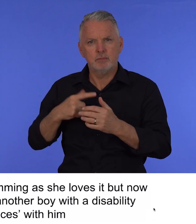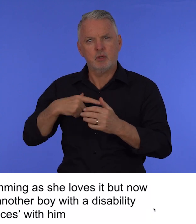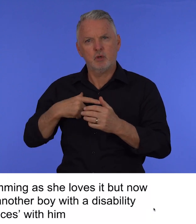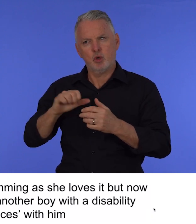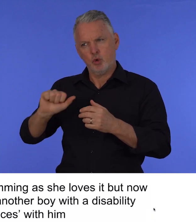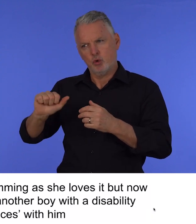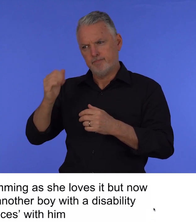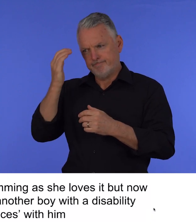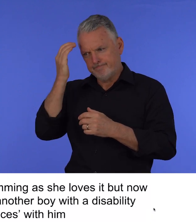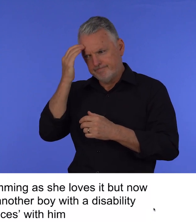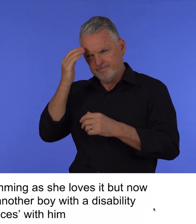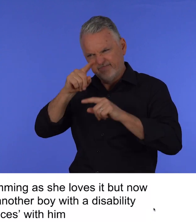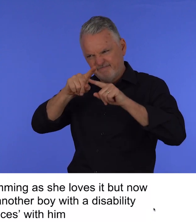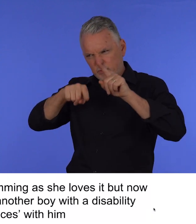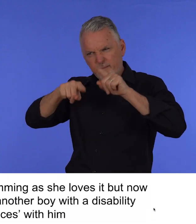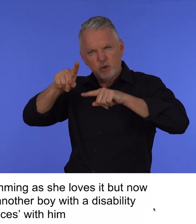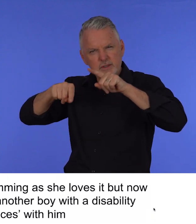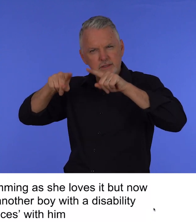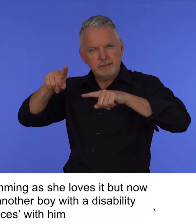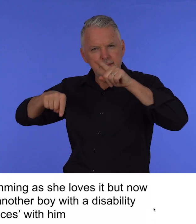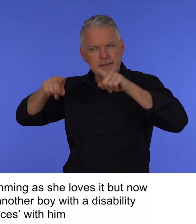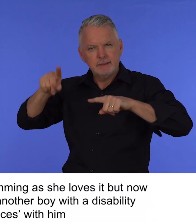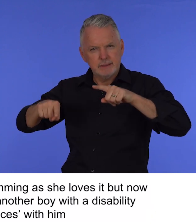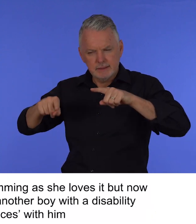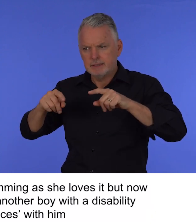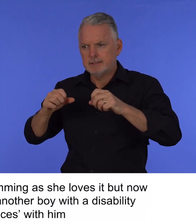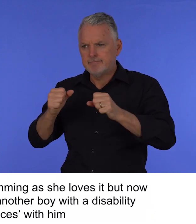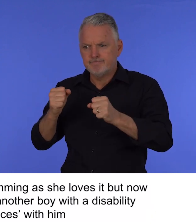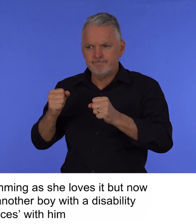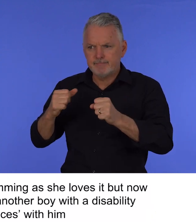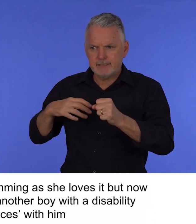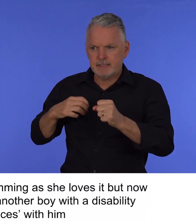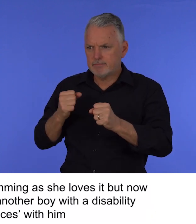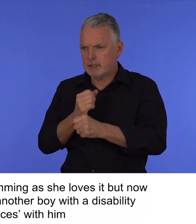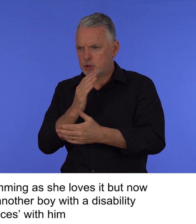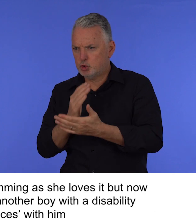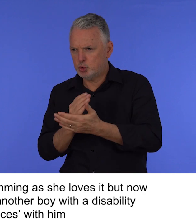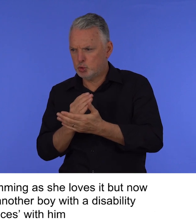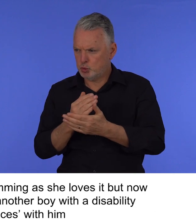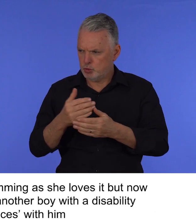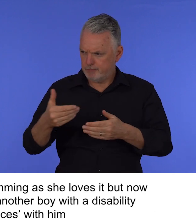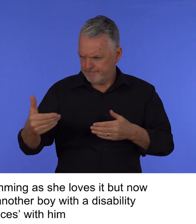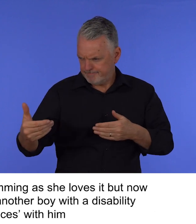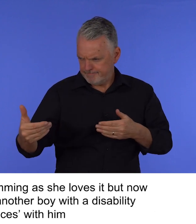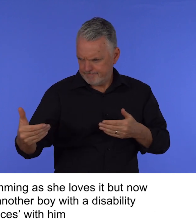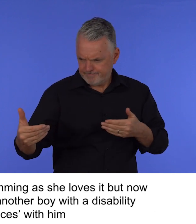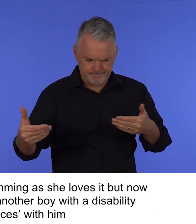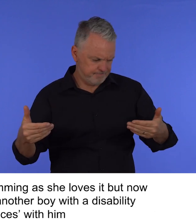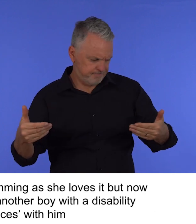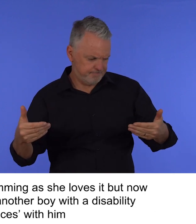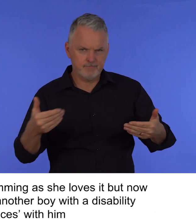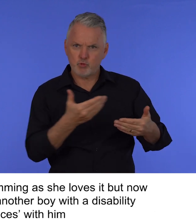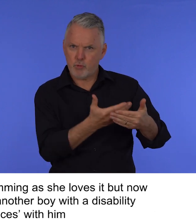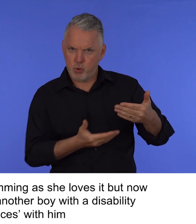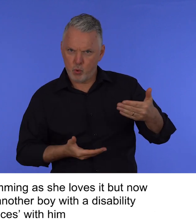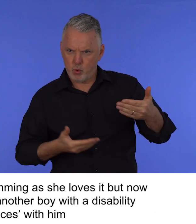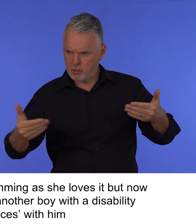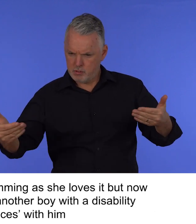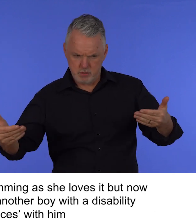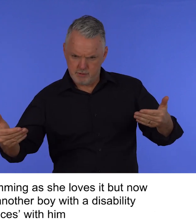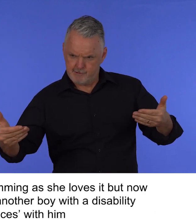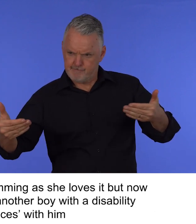her thrive. The new information about her and the way that her neurodiversity, made it clear